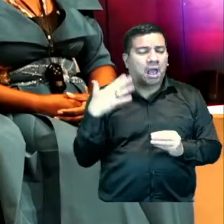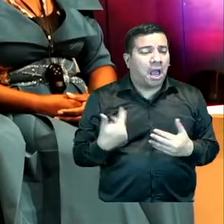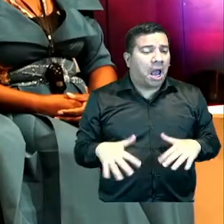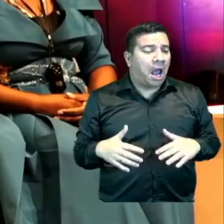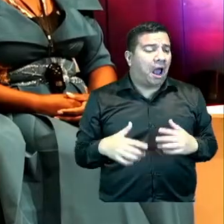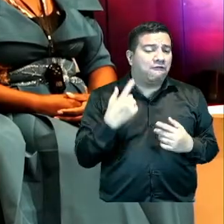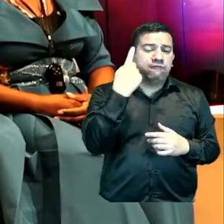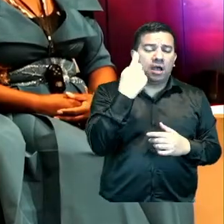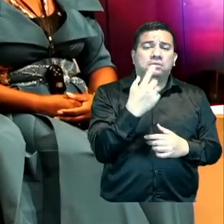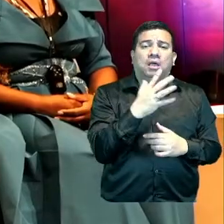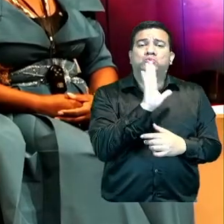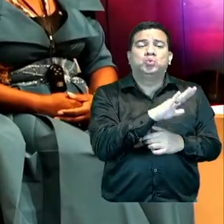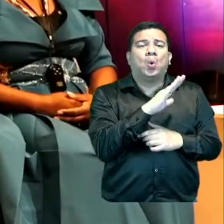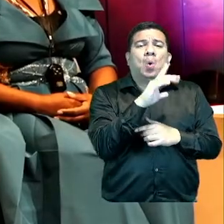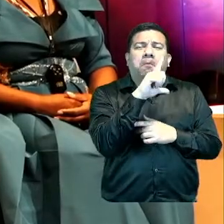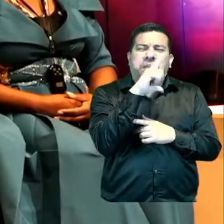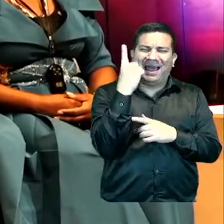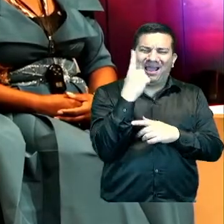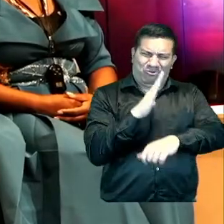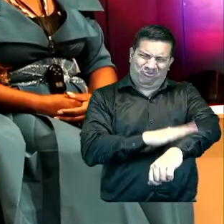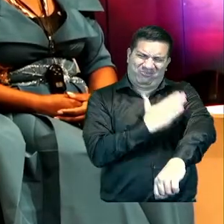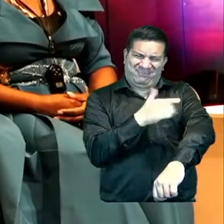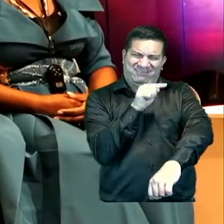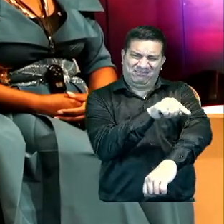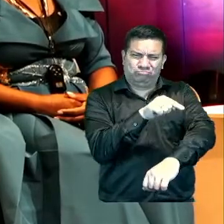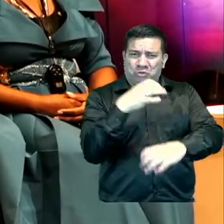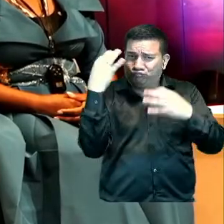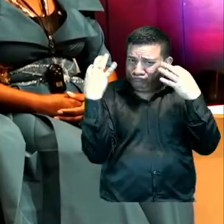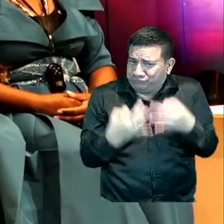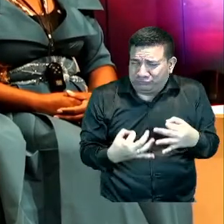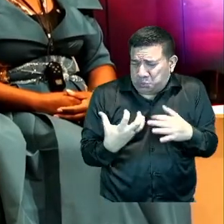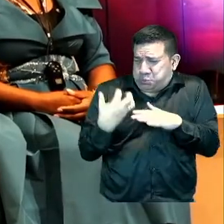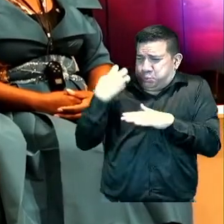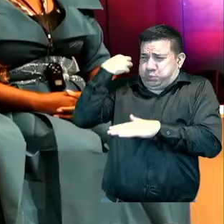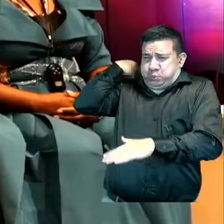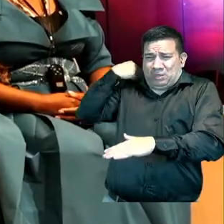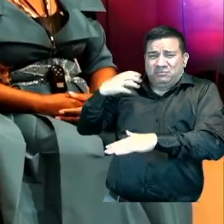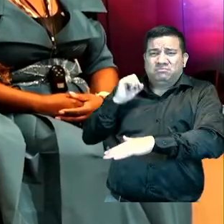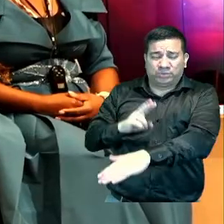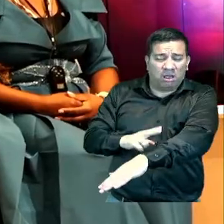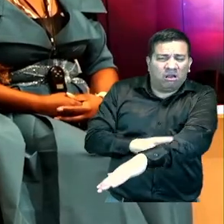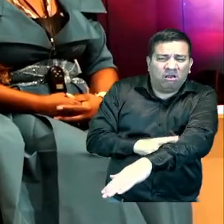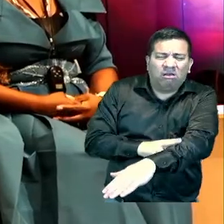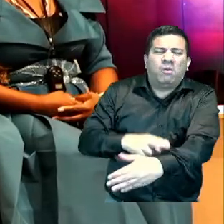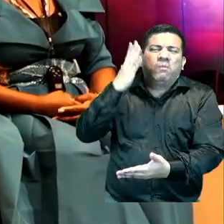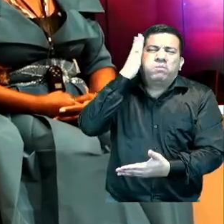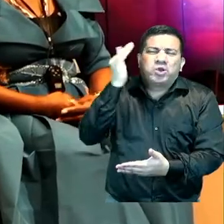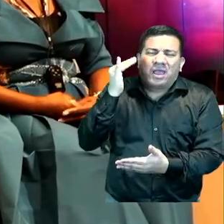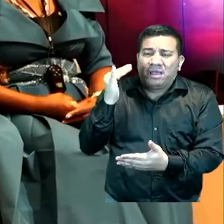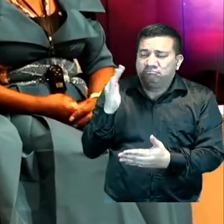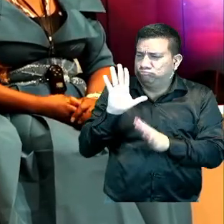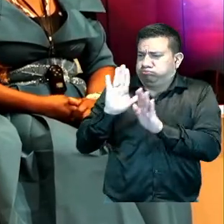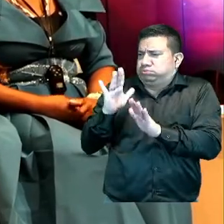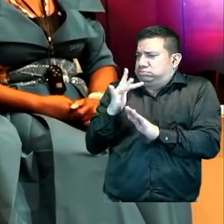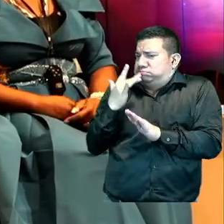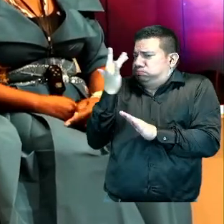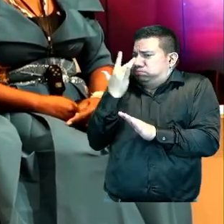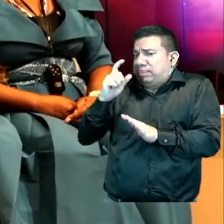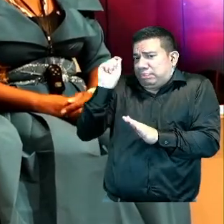products necessary to create the white race. No, the black race exists because it must